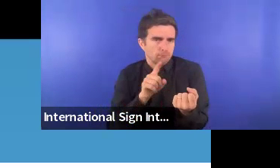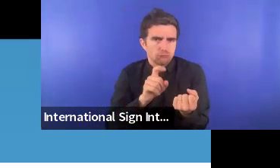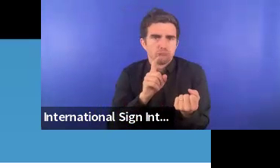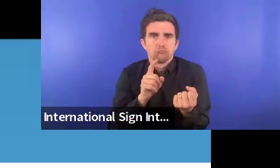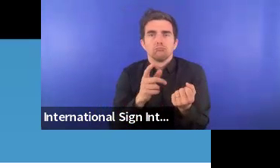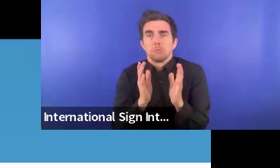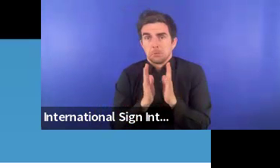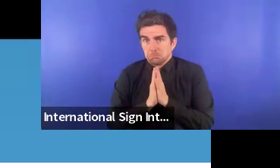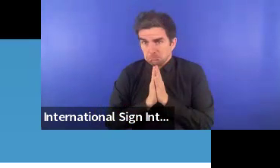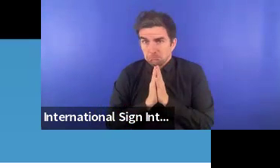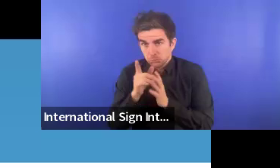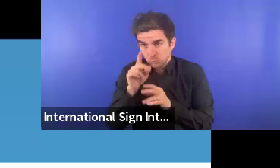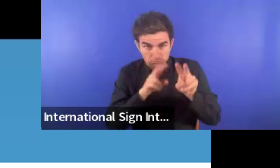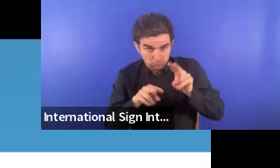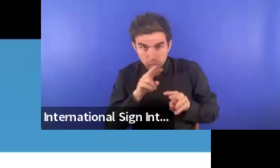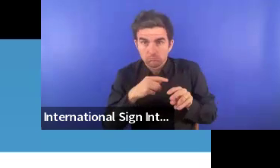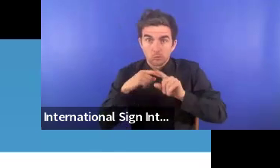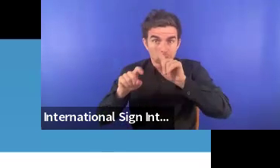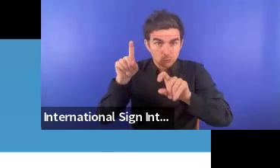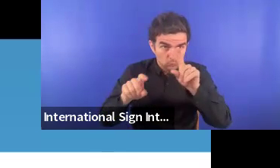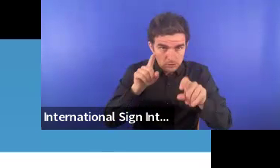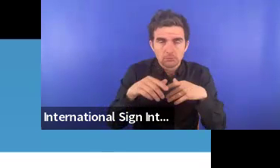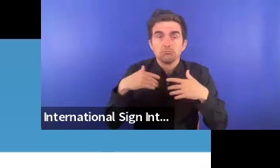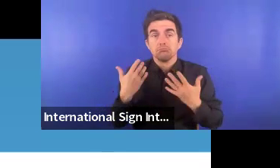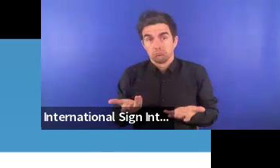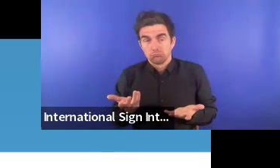please provide us with your feedback and your